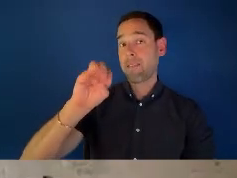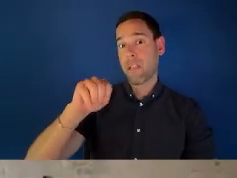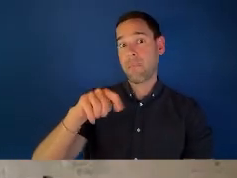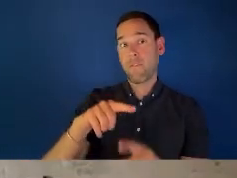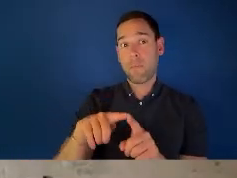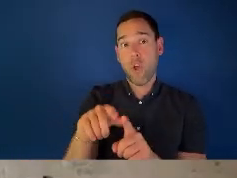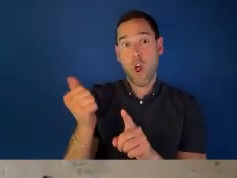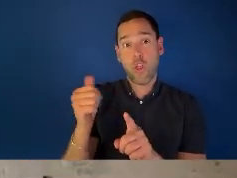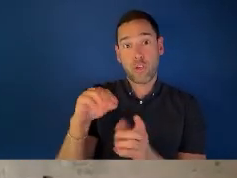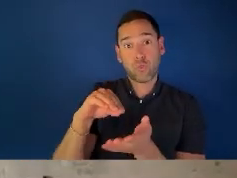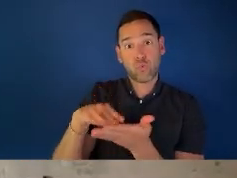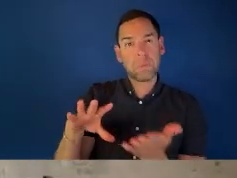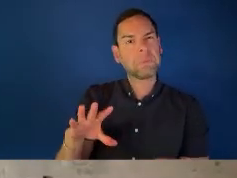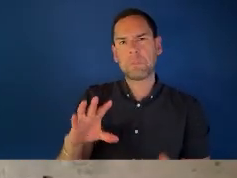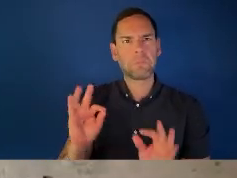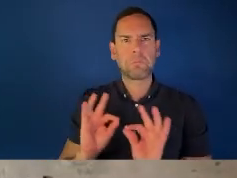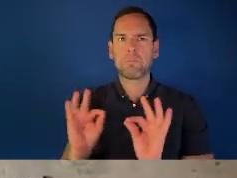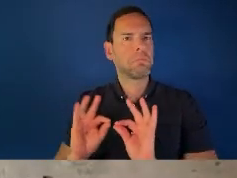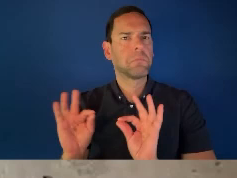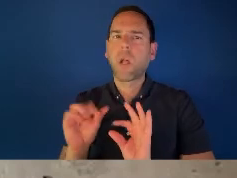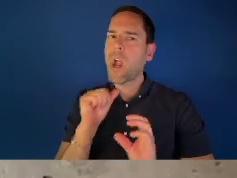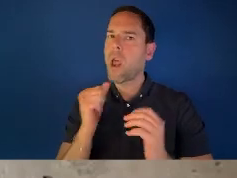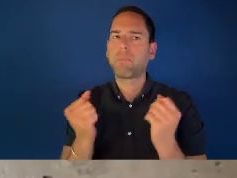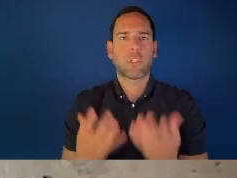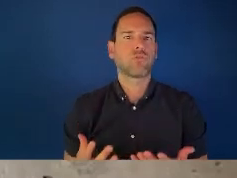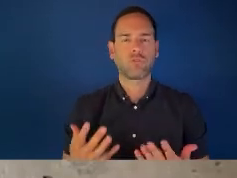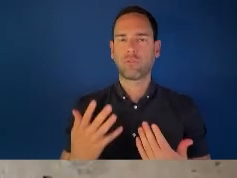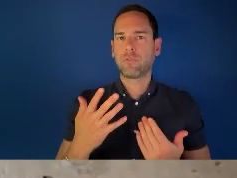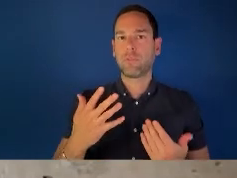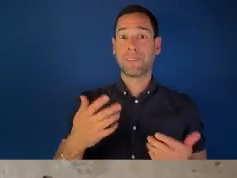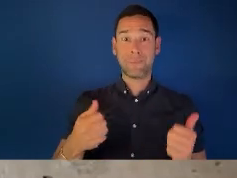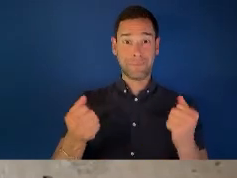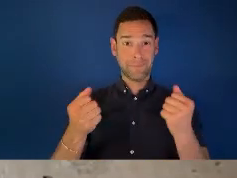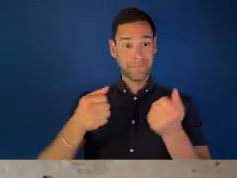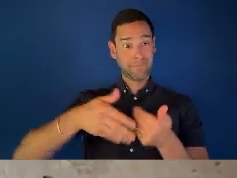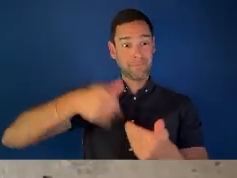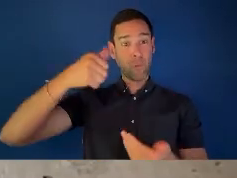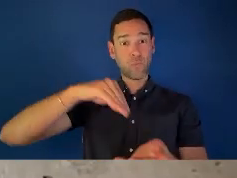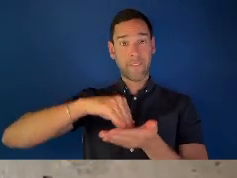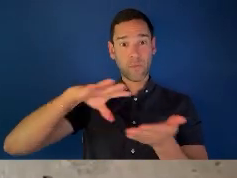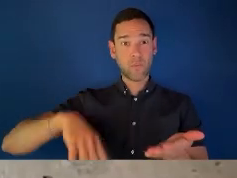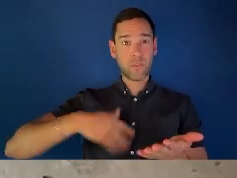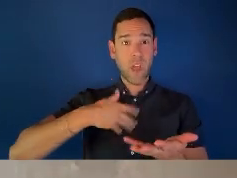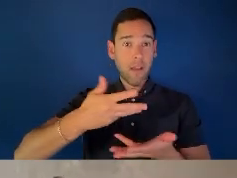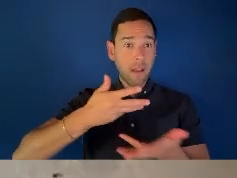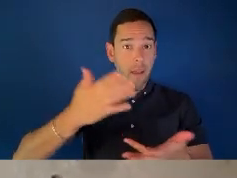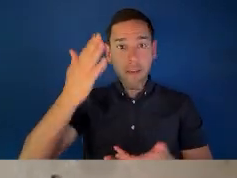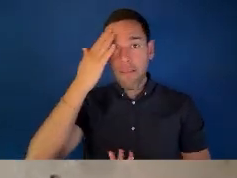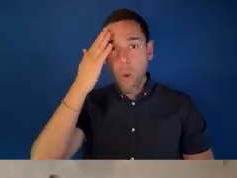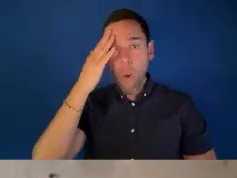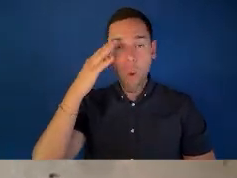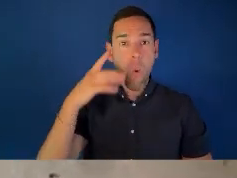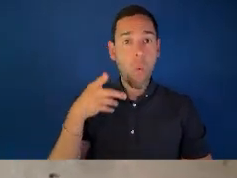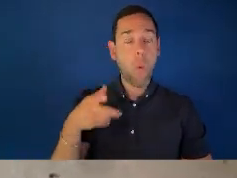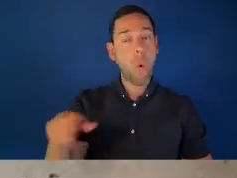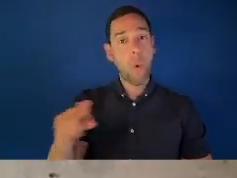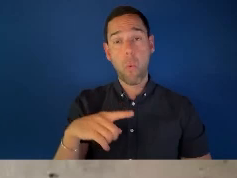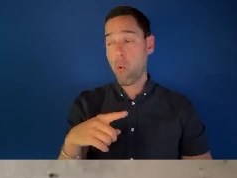of genuine curiosity about my experiences. Not always true